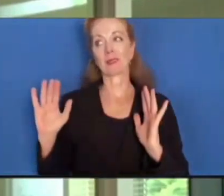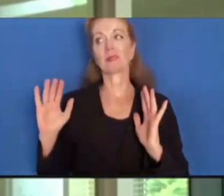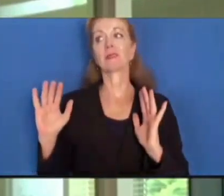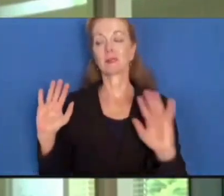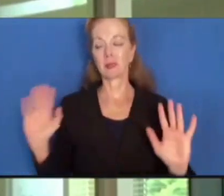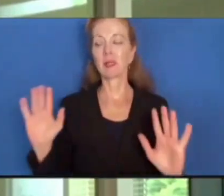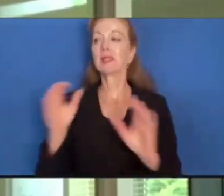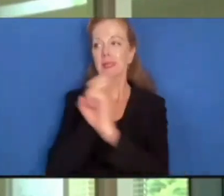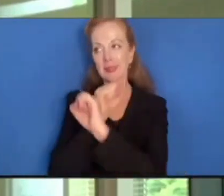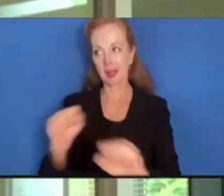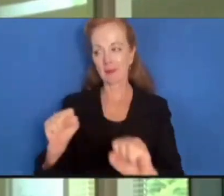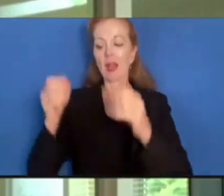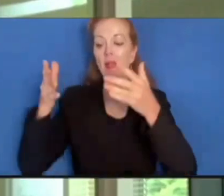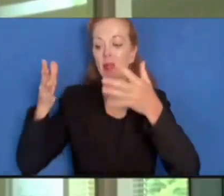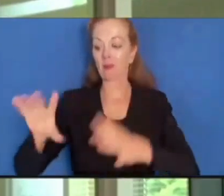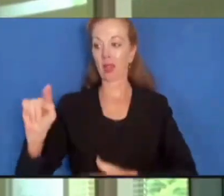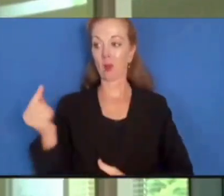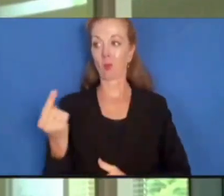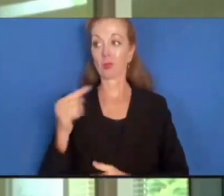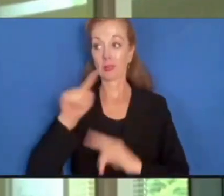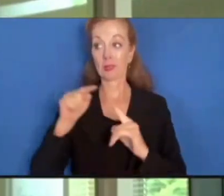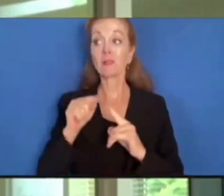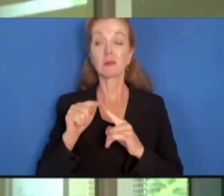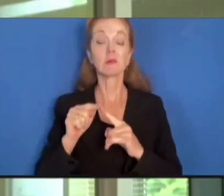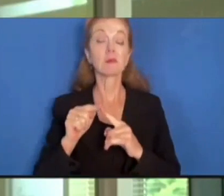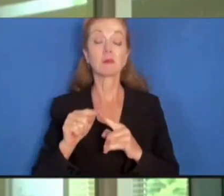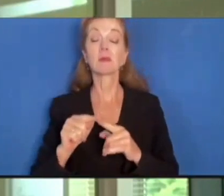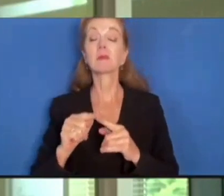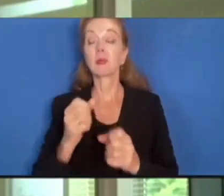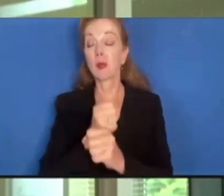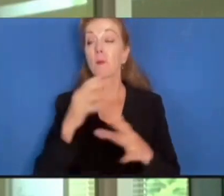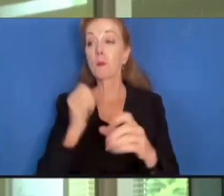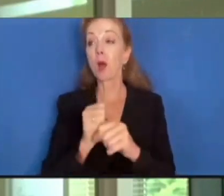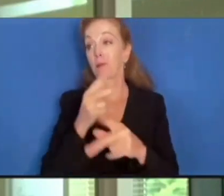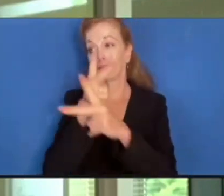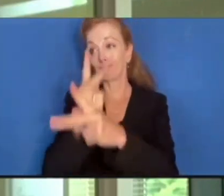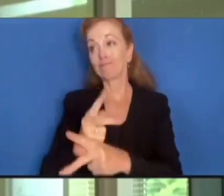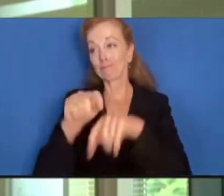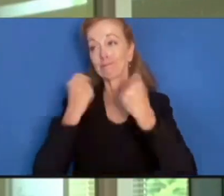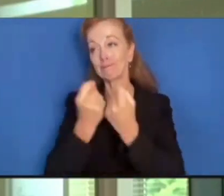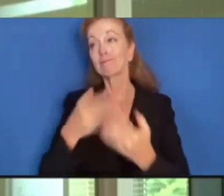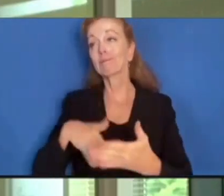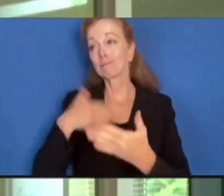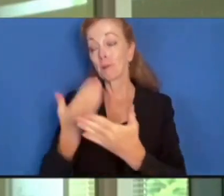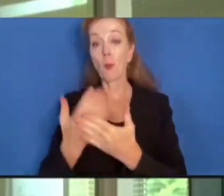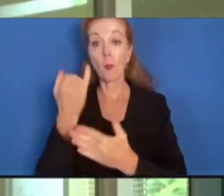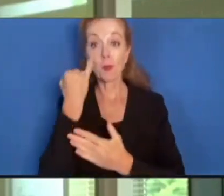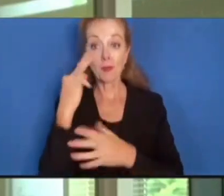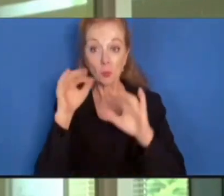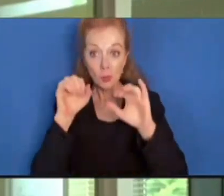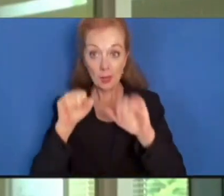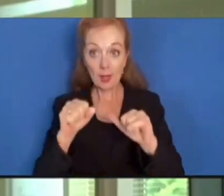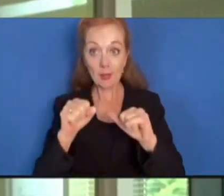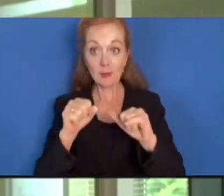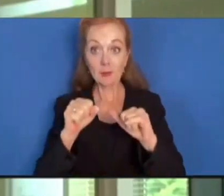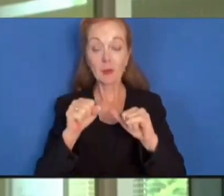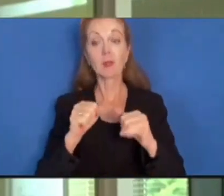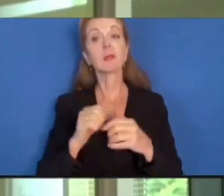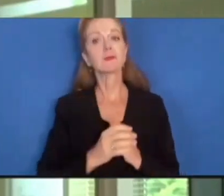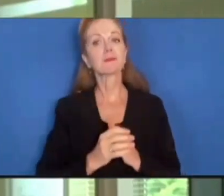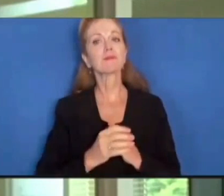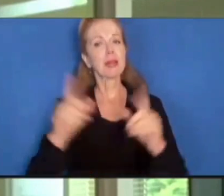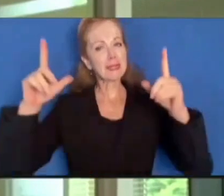be safe and leave it alone until the bomb squad arrives. If you can do it safely, we also encourage you to take a picture like the citizen did, because that gives